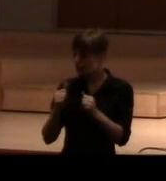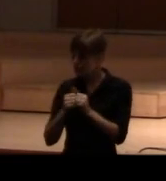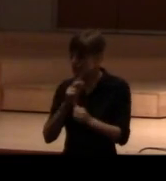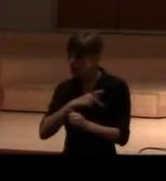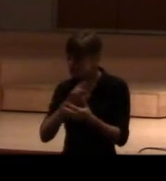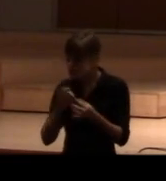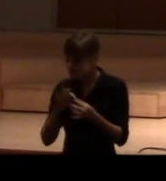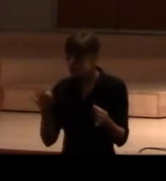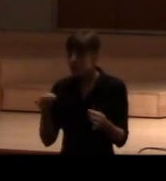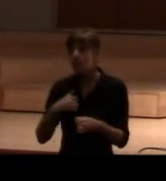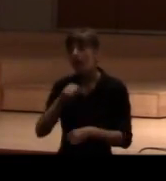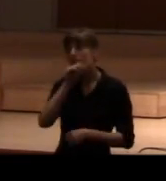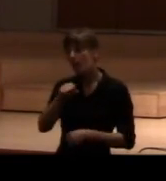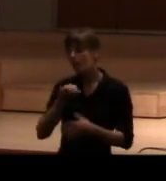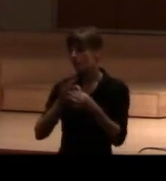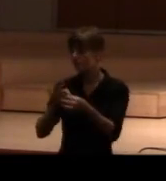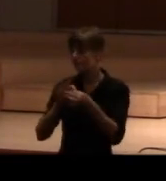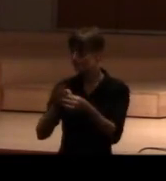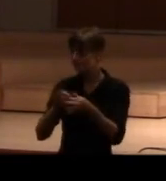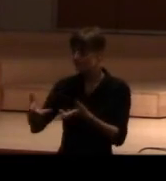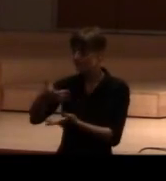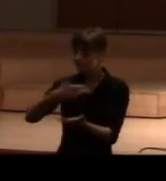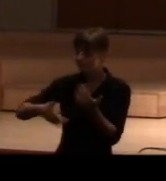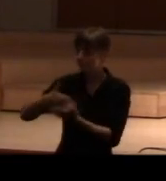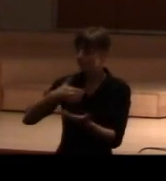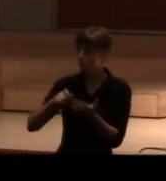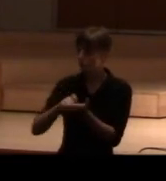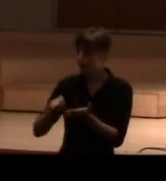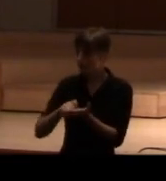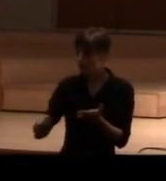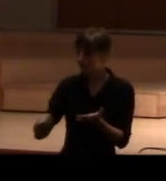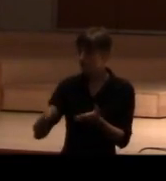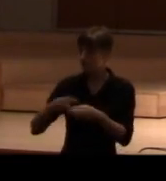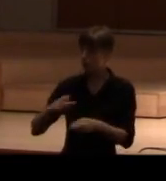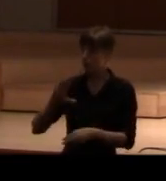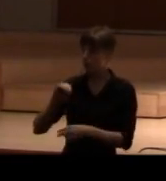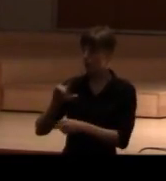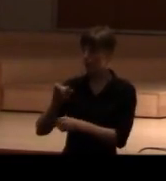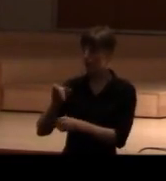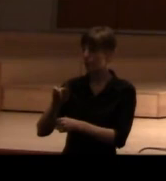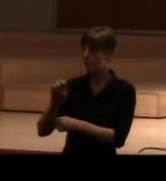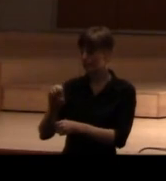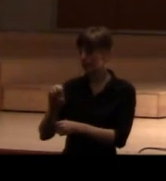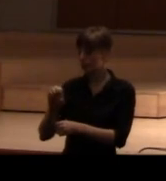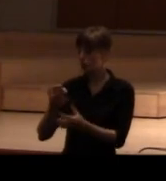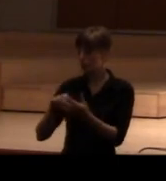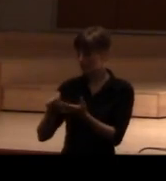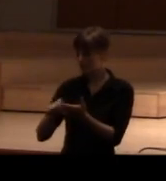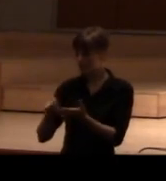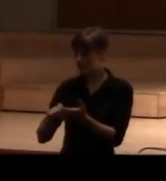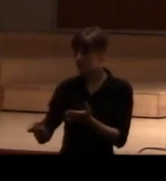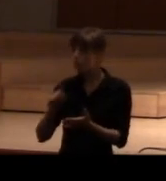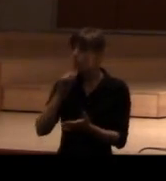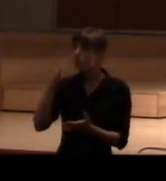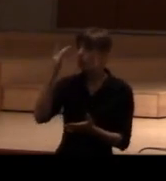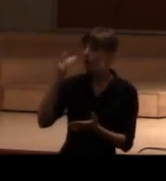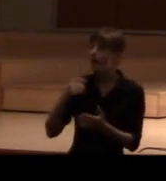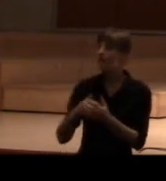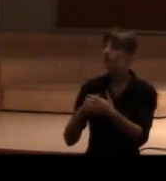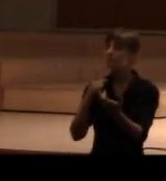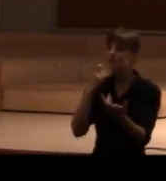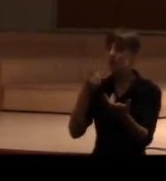collaborative writing, and this is why. I feel like there's often a big gap between point A, where the concept is introduced, whether it's a technique for descriptive